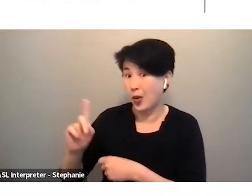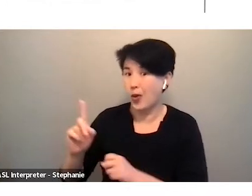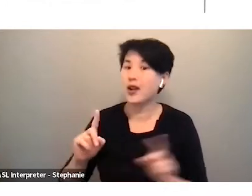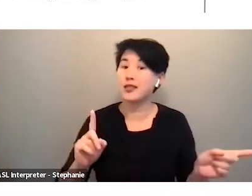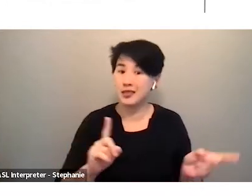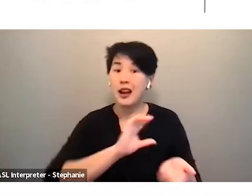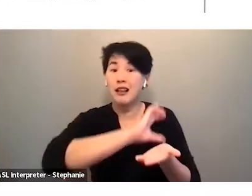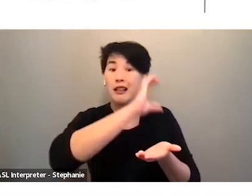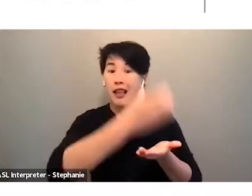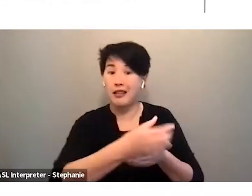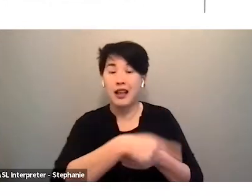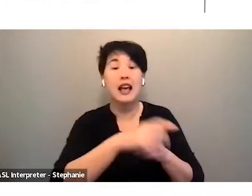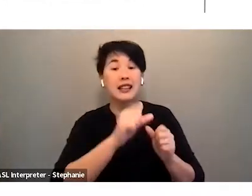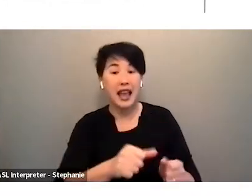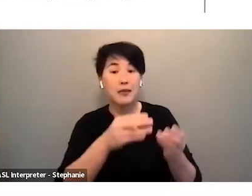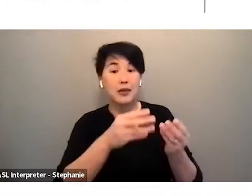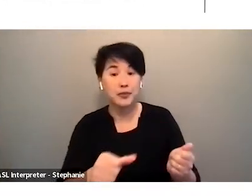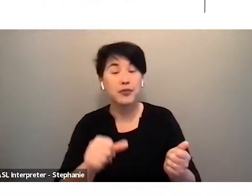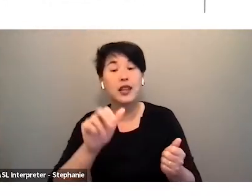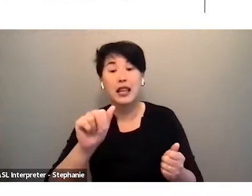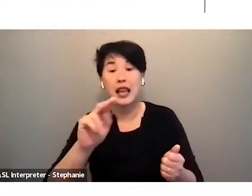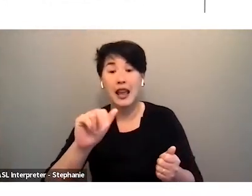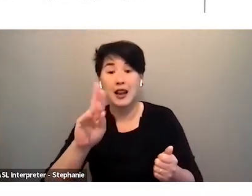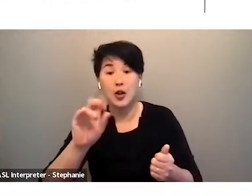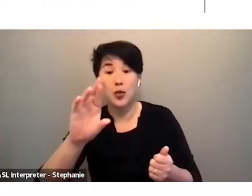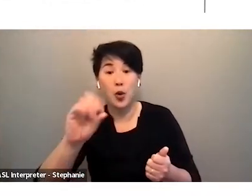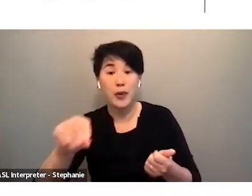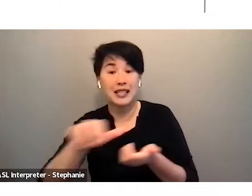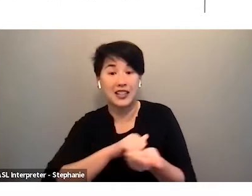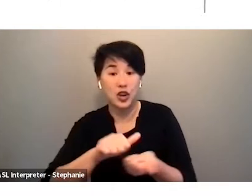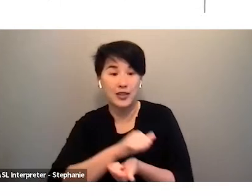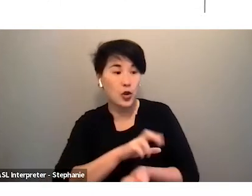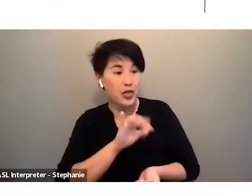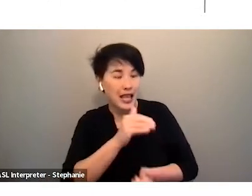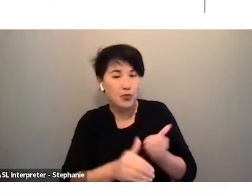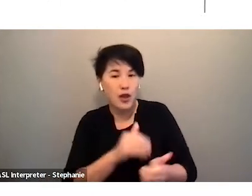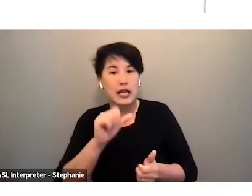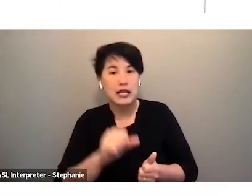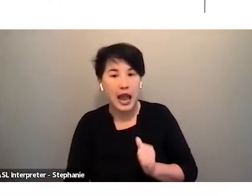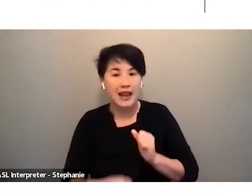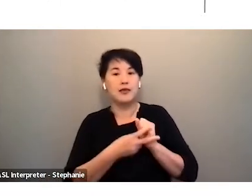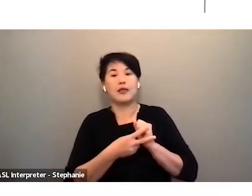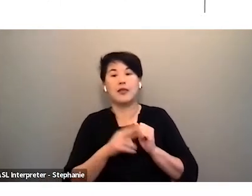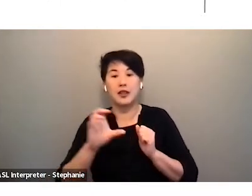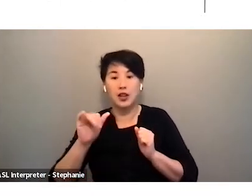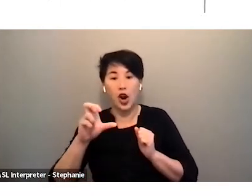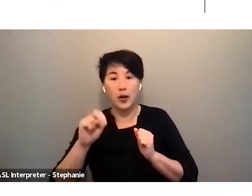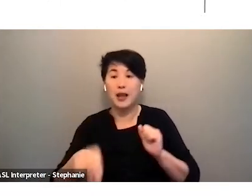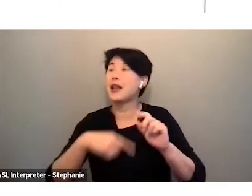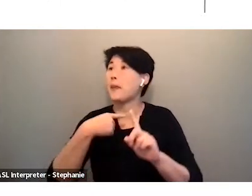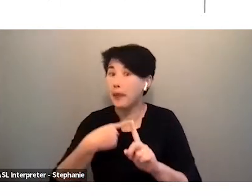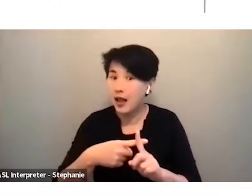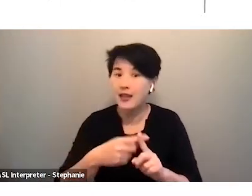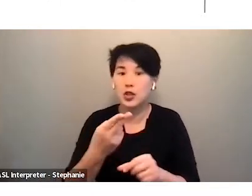anaerobic digestion as a source of energy. So a process like this could sequester carbon and use green energy all enclosed